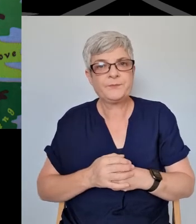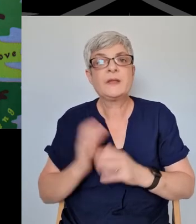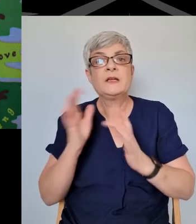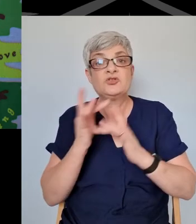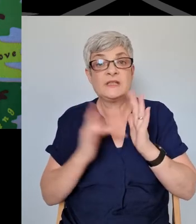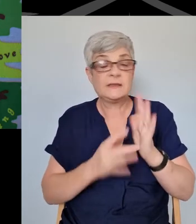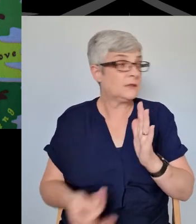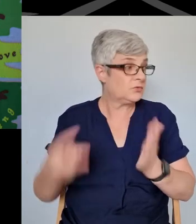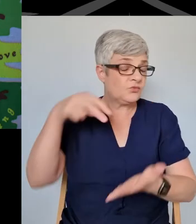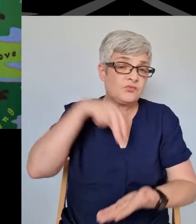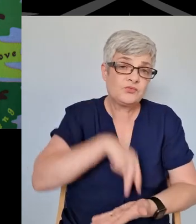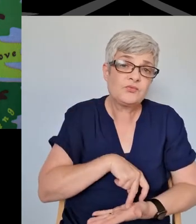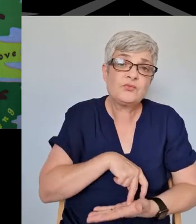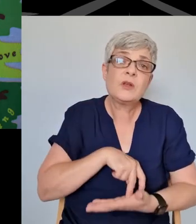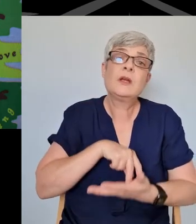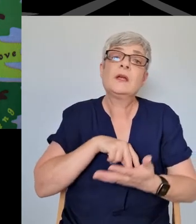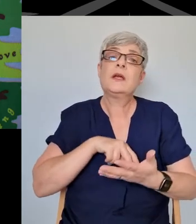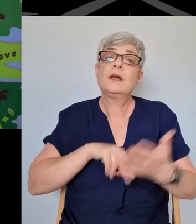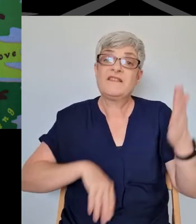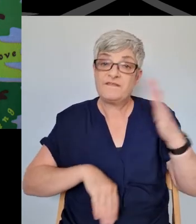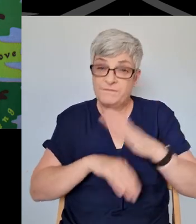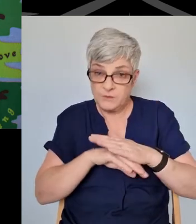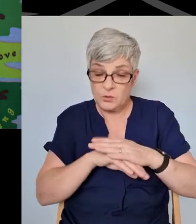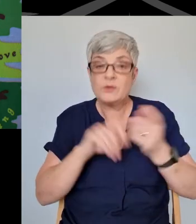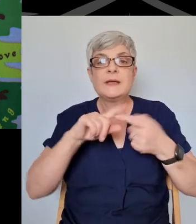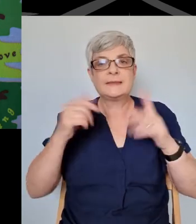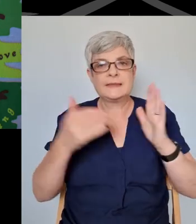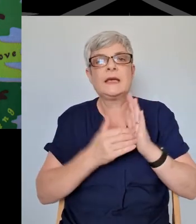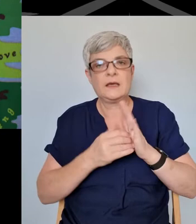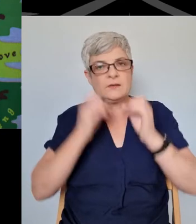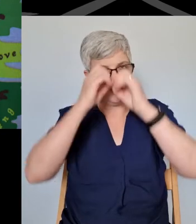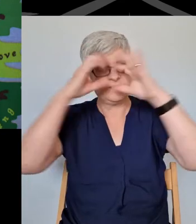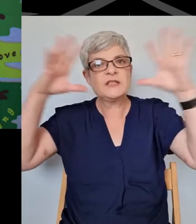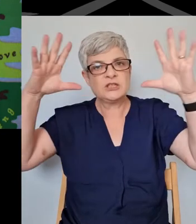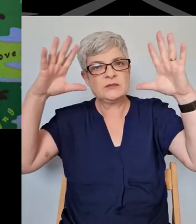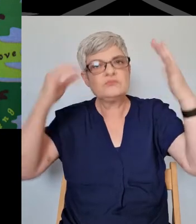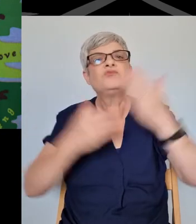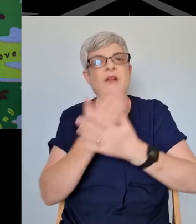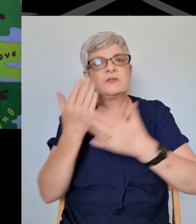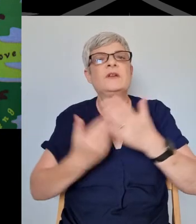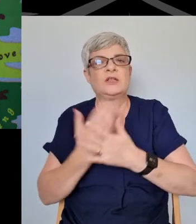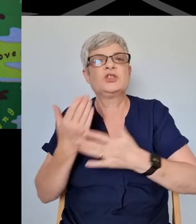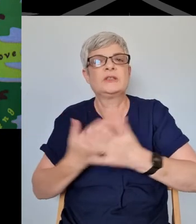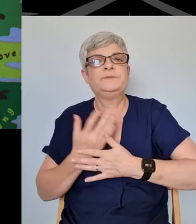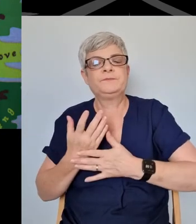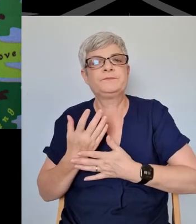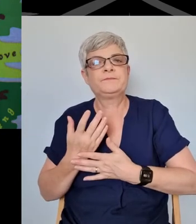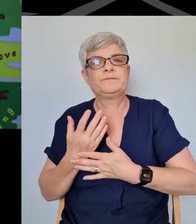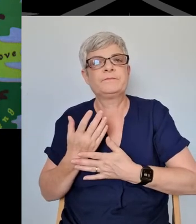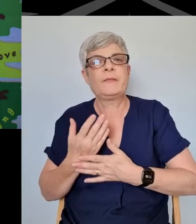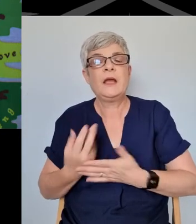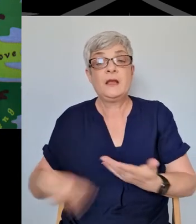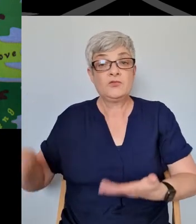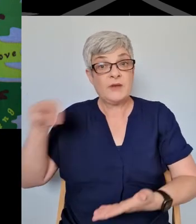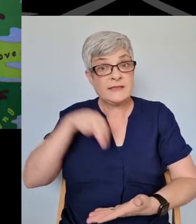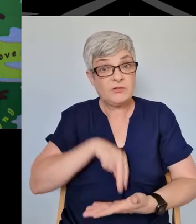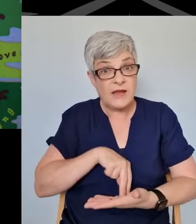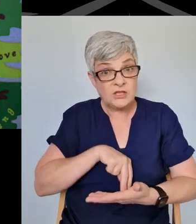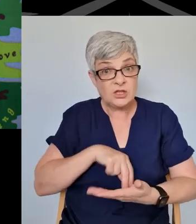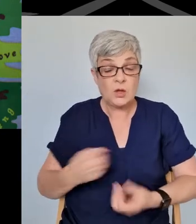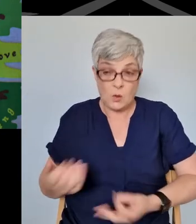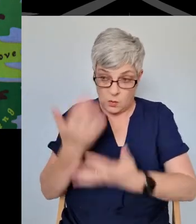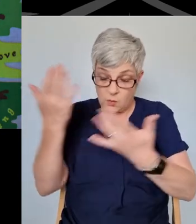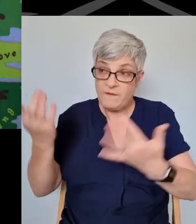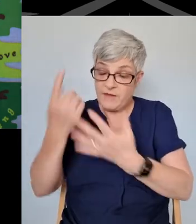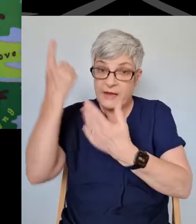Jesus resurrected fulfilled Ezekiel's vision of restoration. And that resurrection both